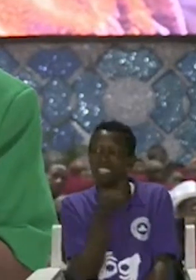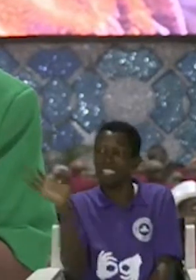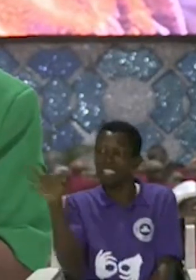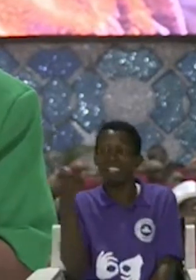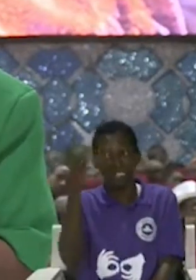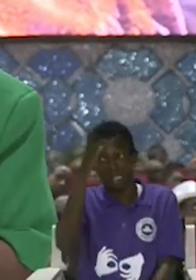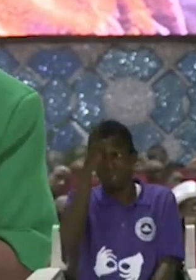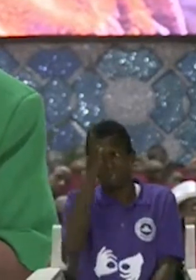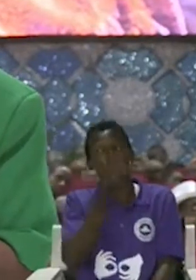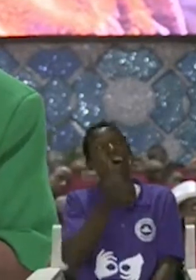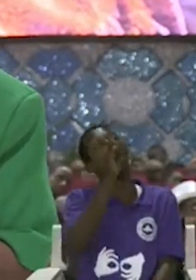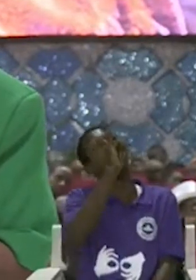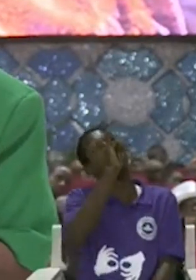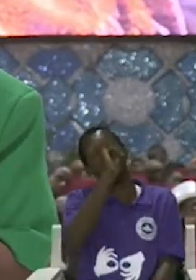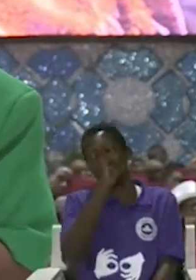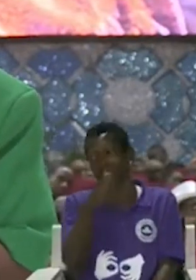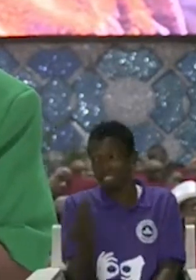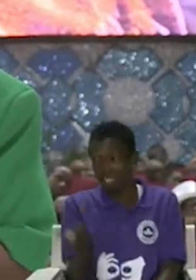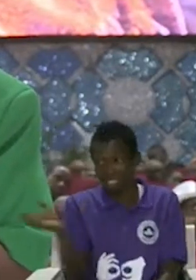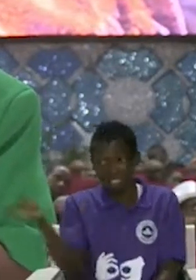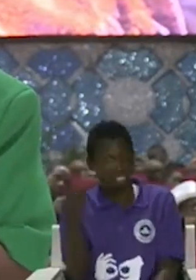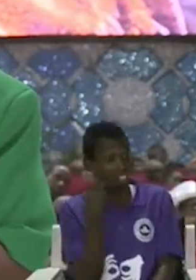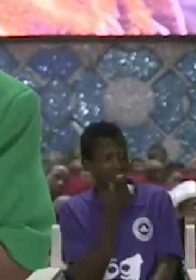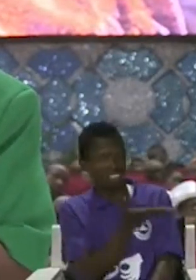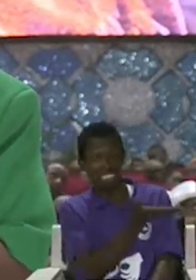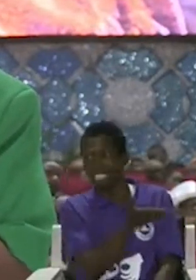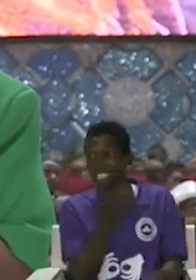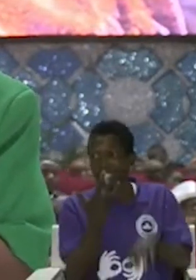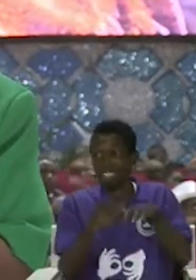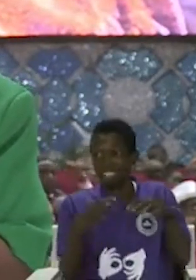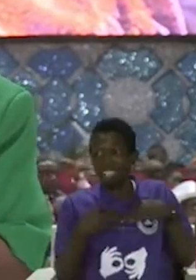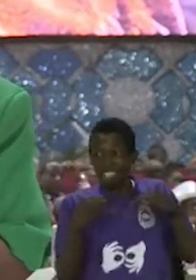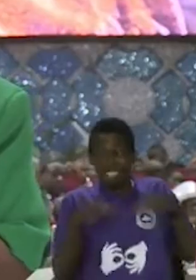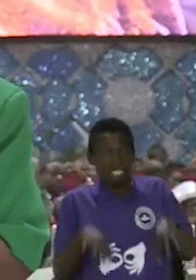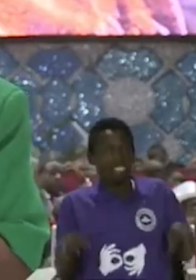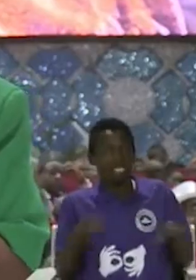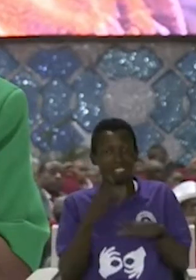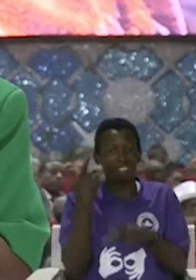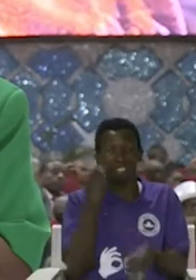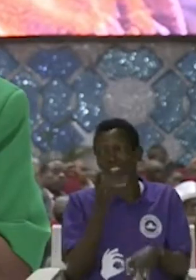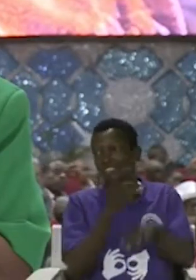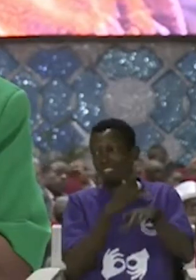drunk. He's lying on the floor naked.